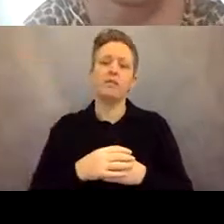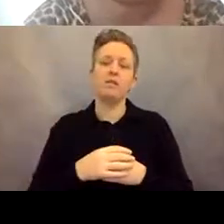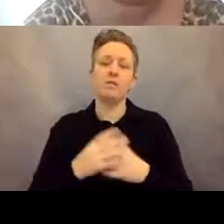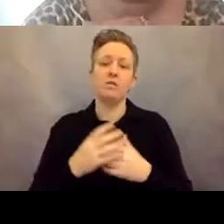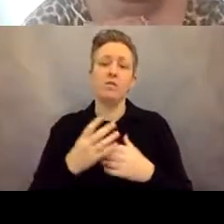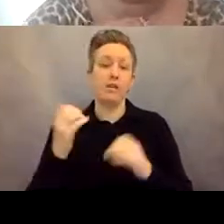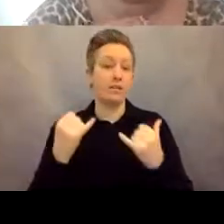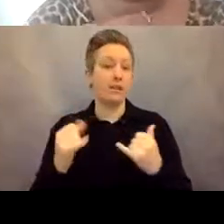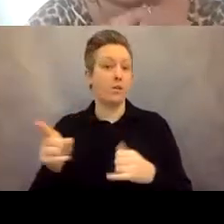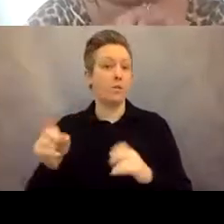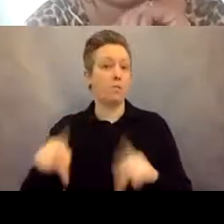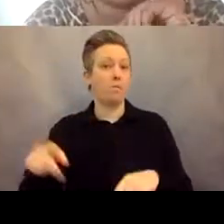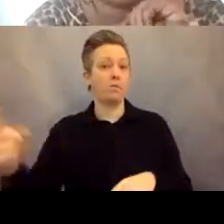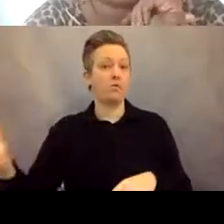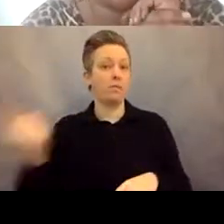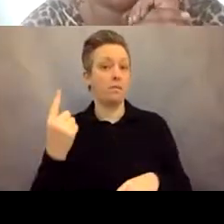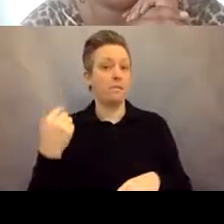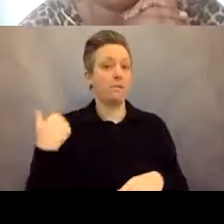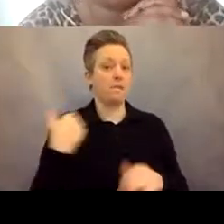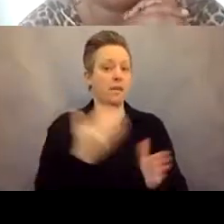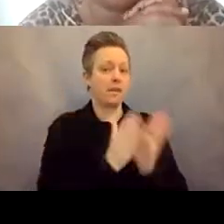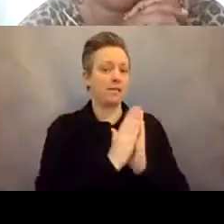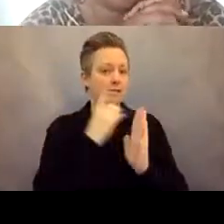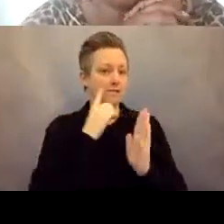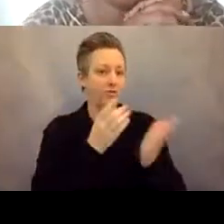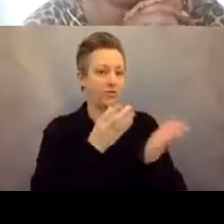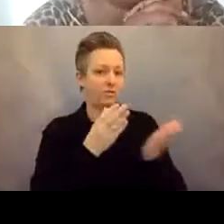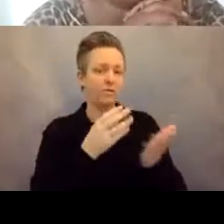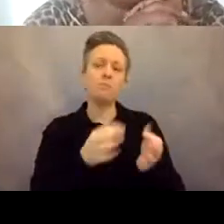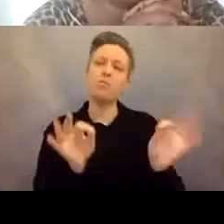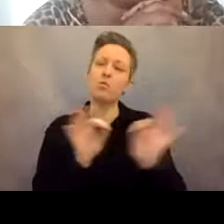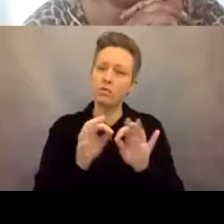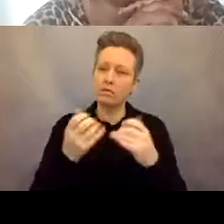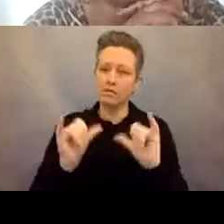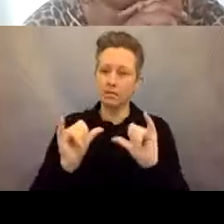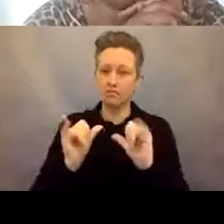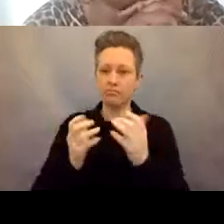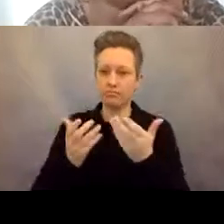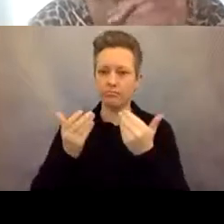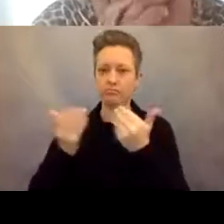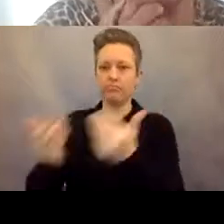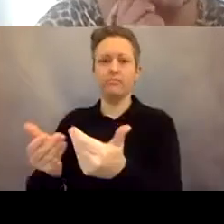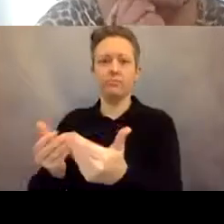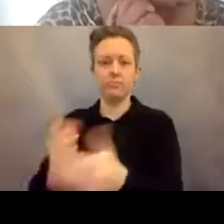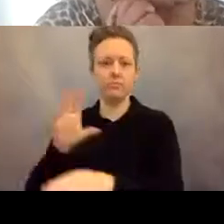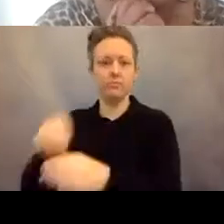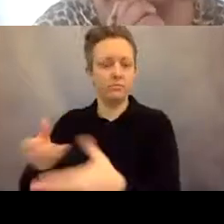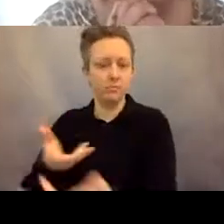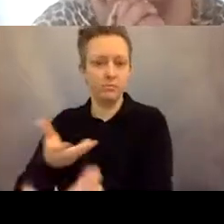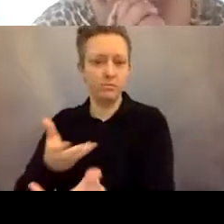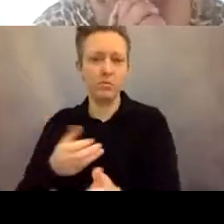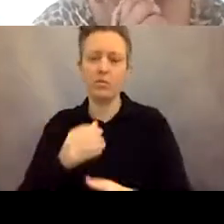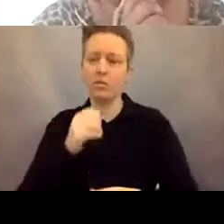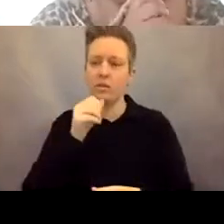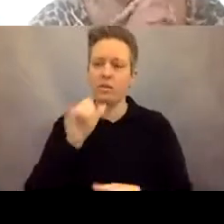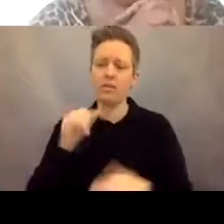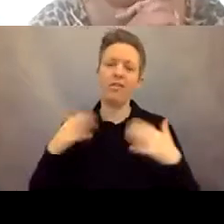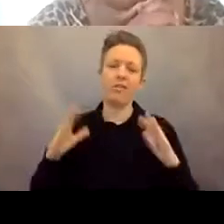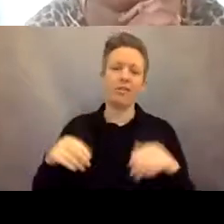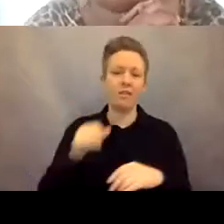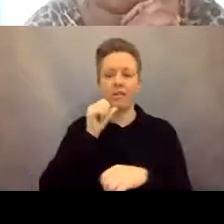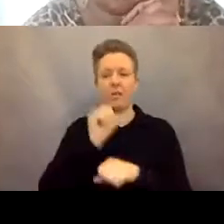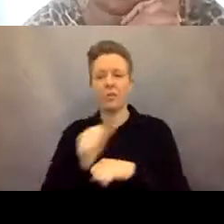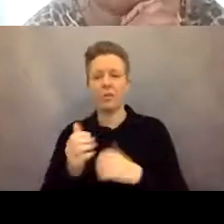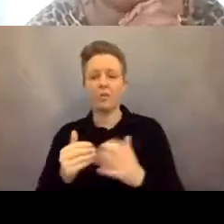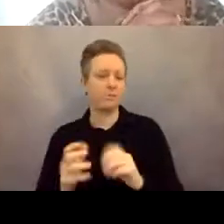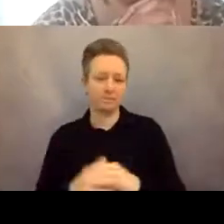services, and you should be there as an ally and as an advocate. And then the do-gooder, bleeding heart, again, very similar to the rescuer. Folks don't